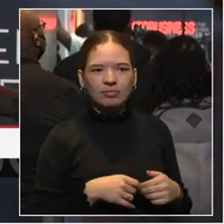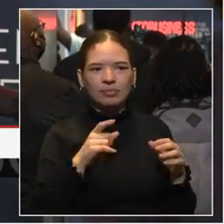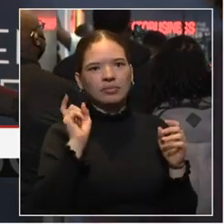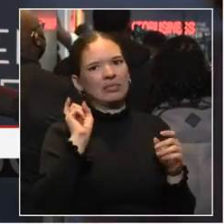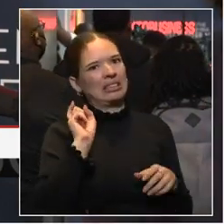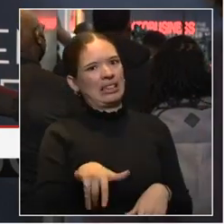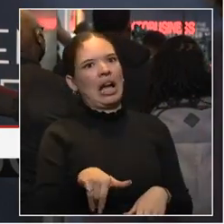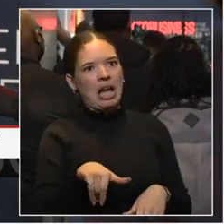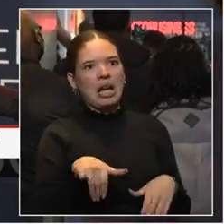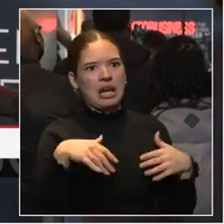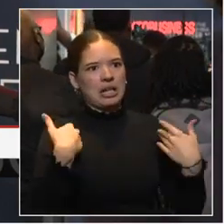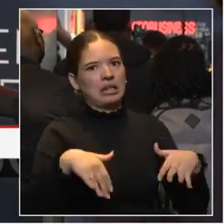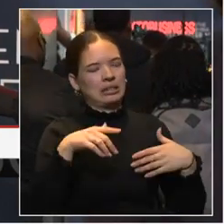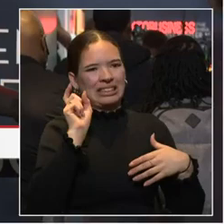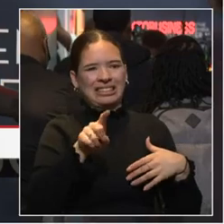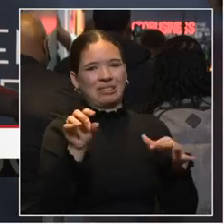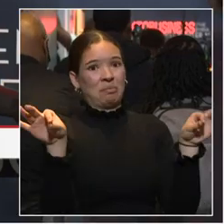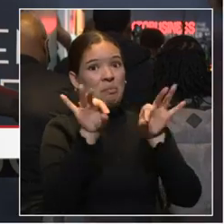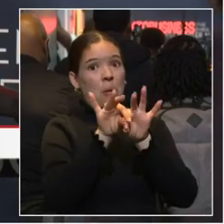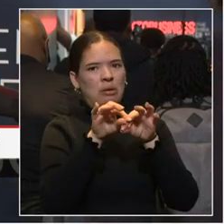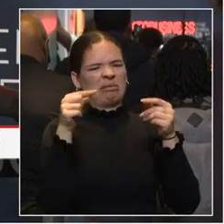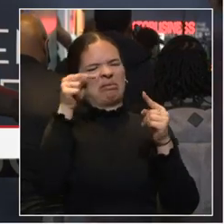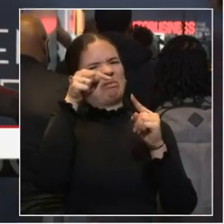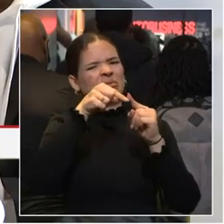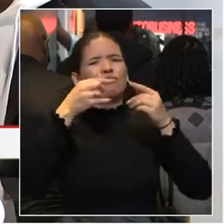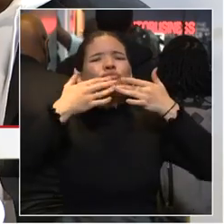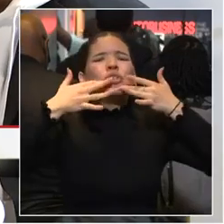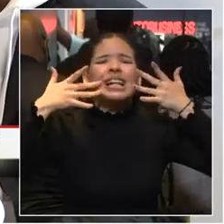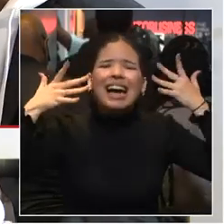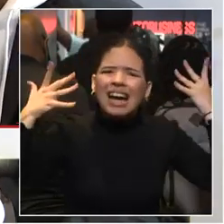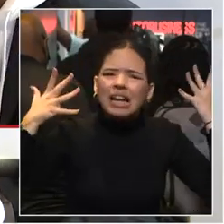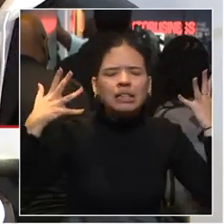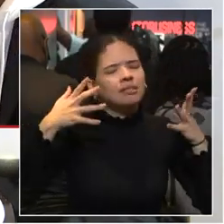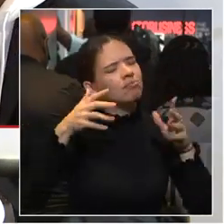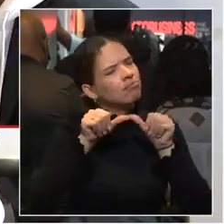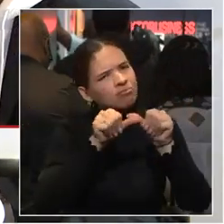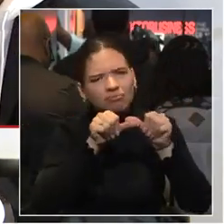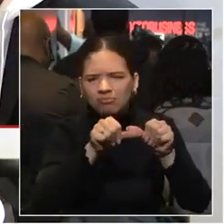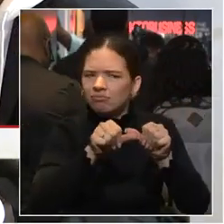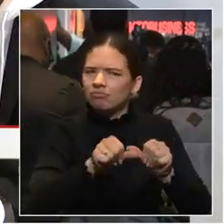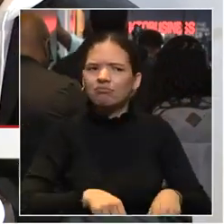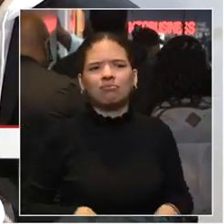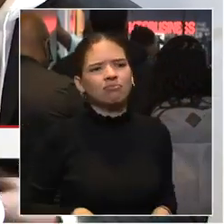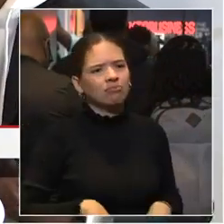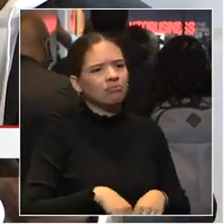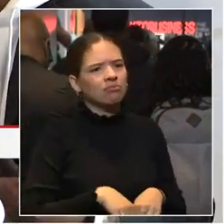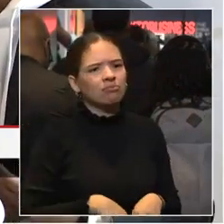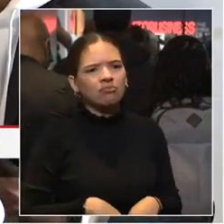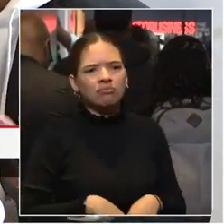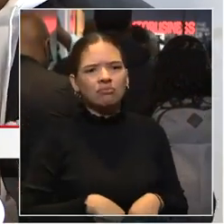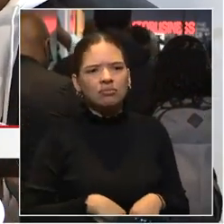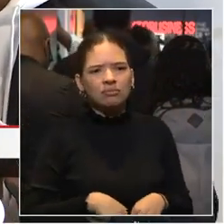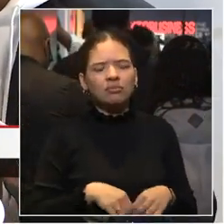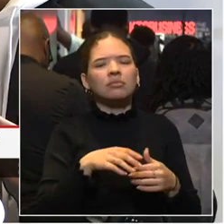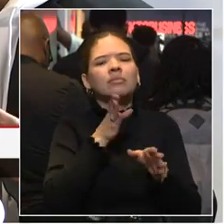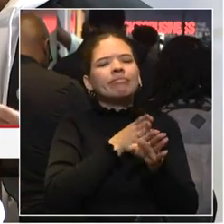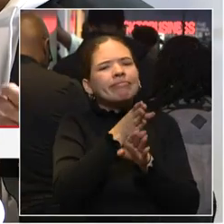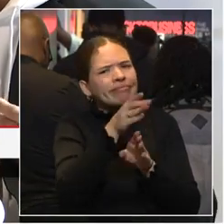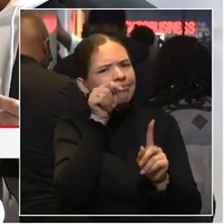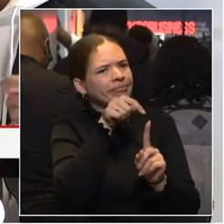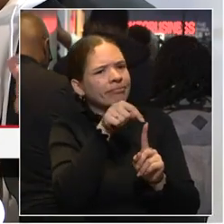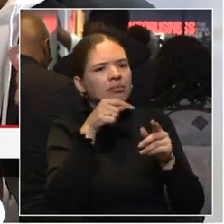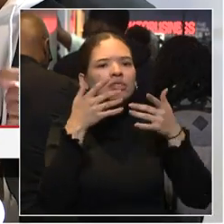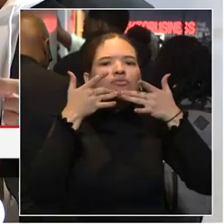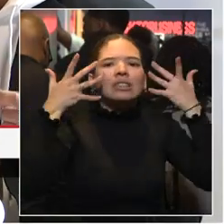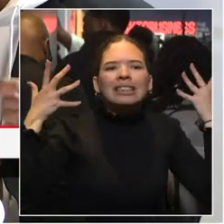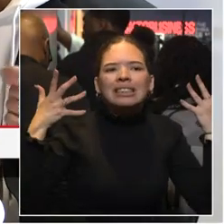of your business. Right. Well, now speaking of hospitality, I just want to know a